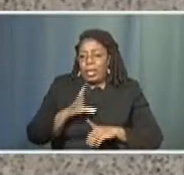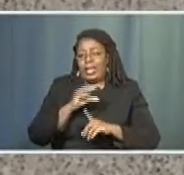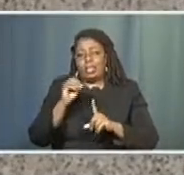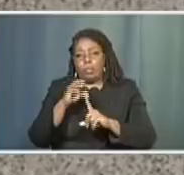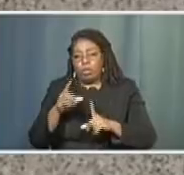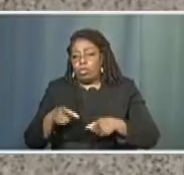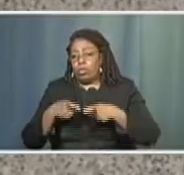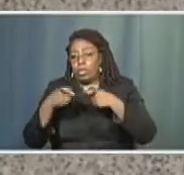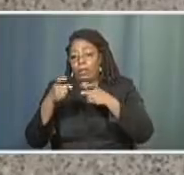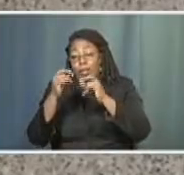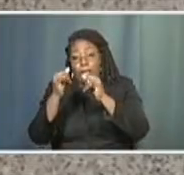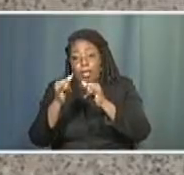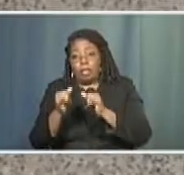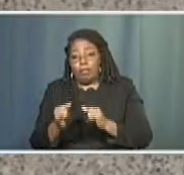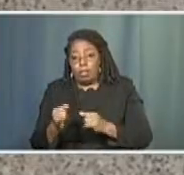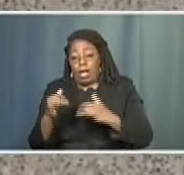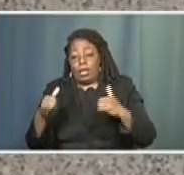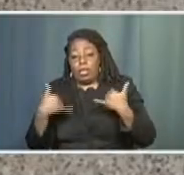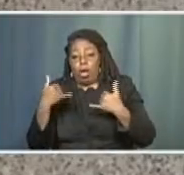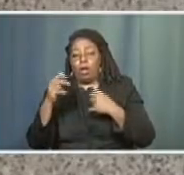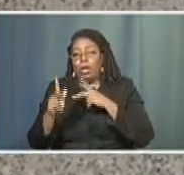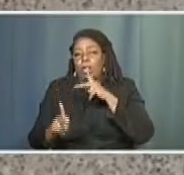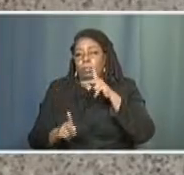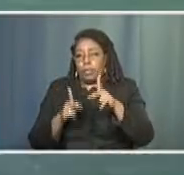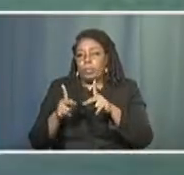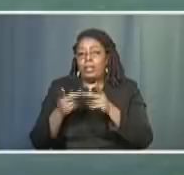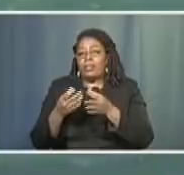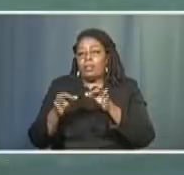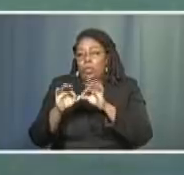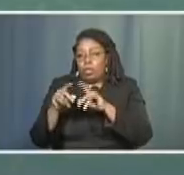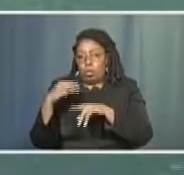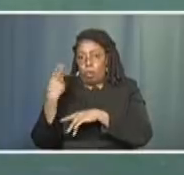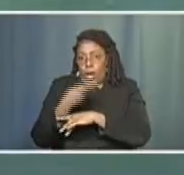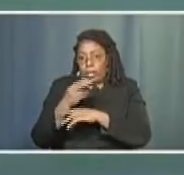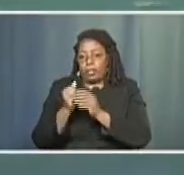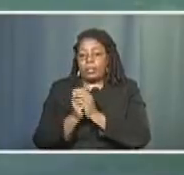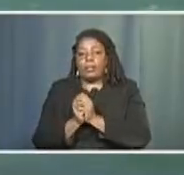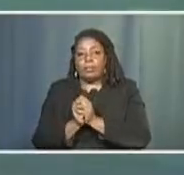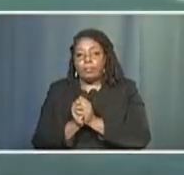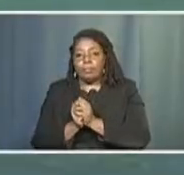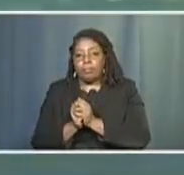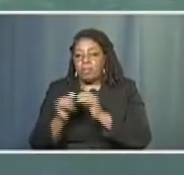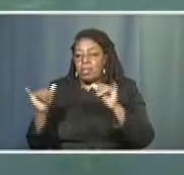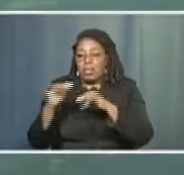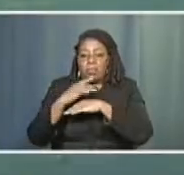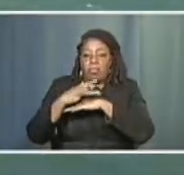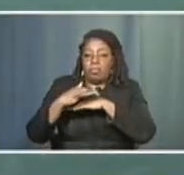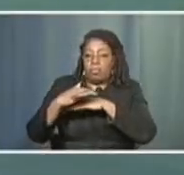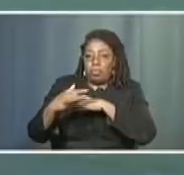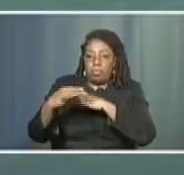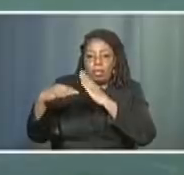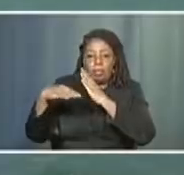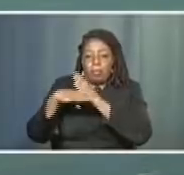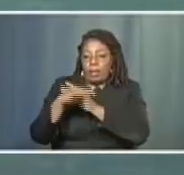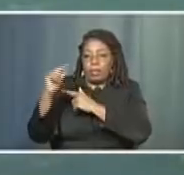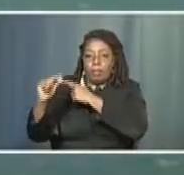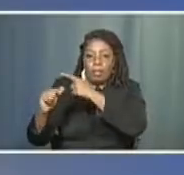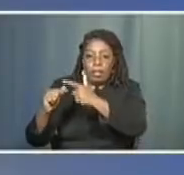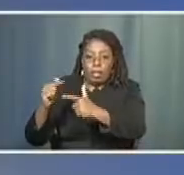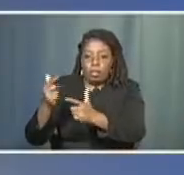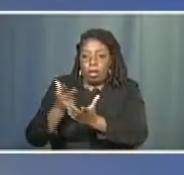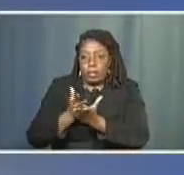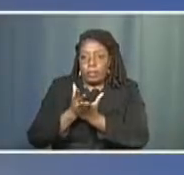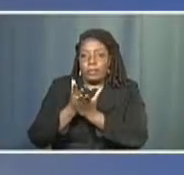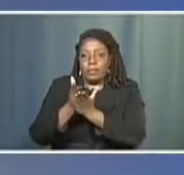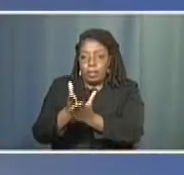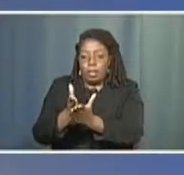young people is most important to us at this time. Just like the waves on the seas, the passing of the legend, a sailor of the